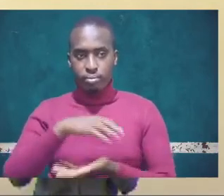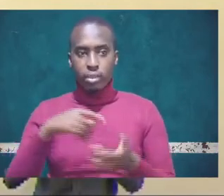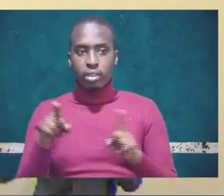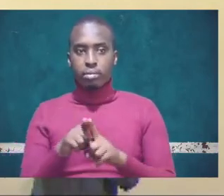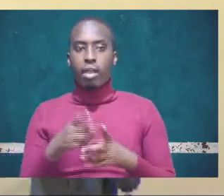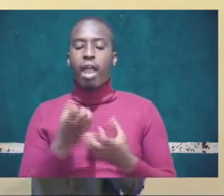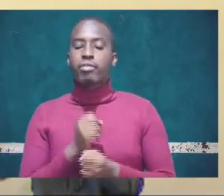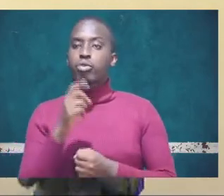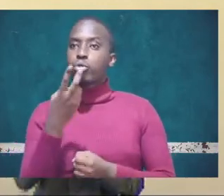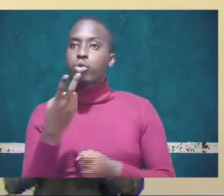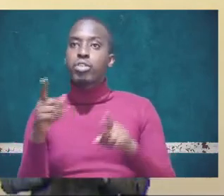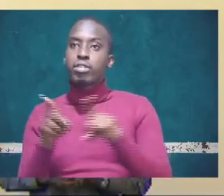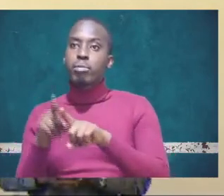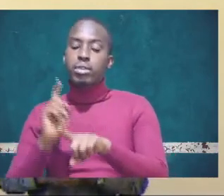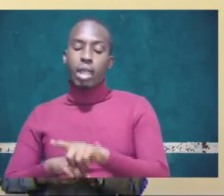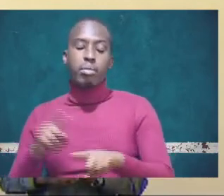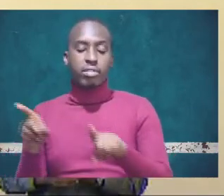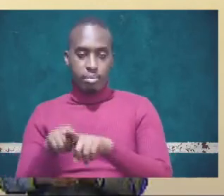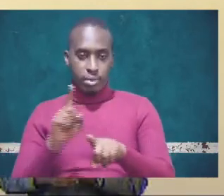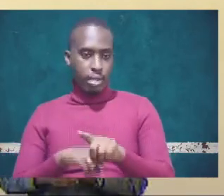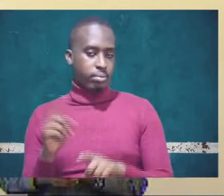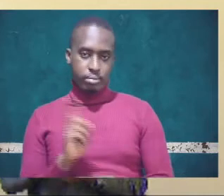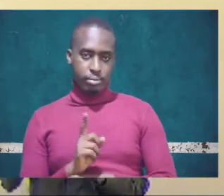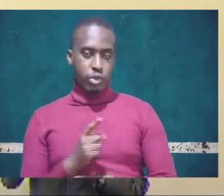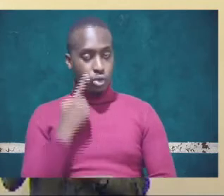same at the same time. You see?